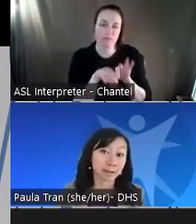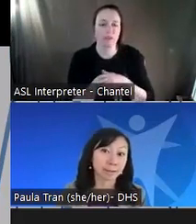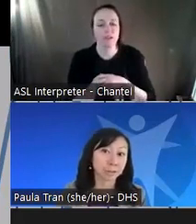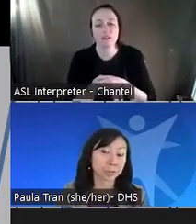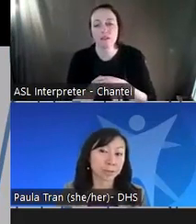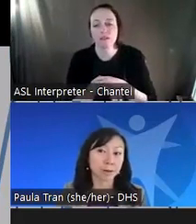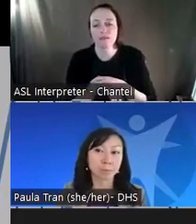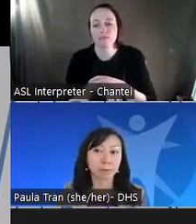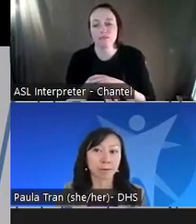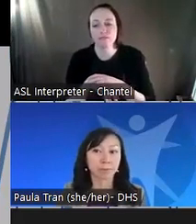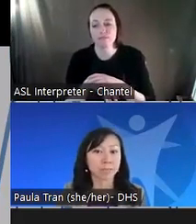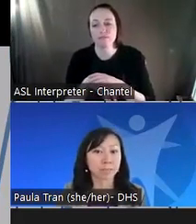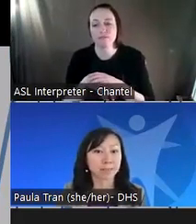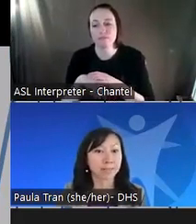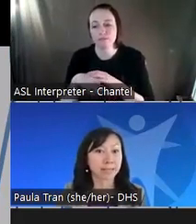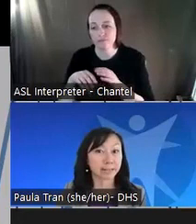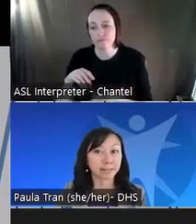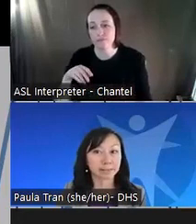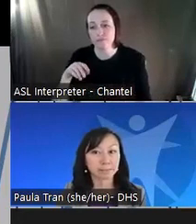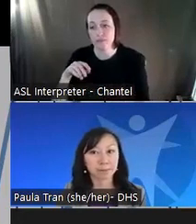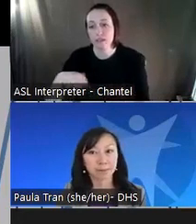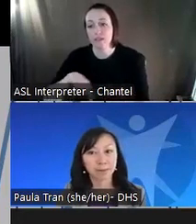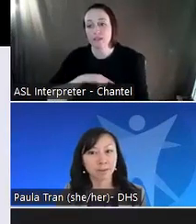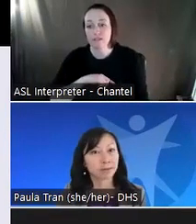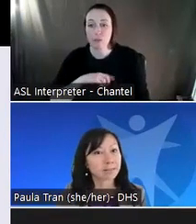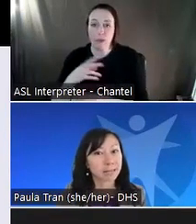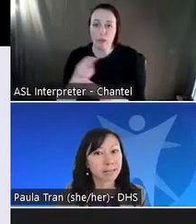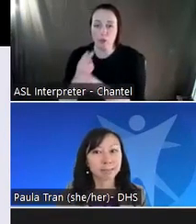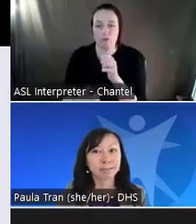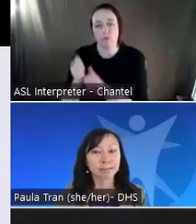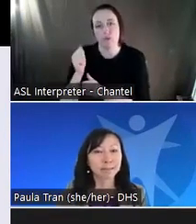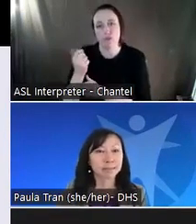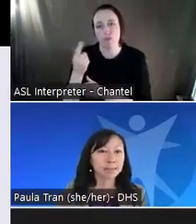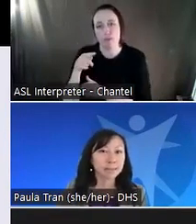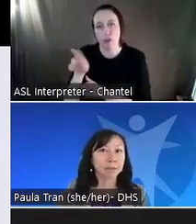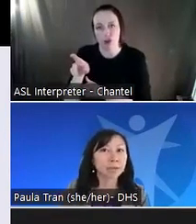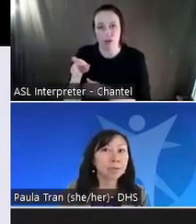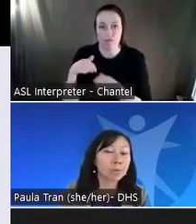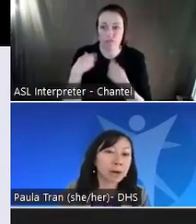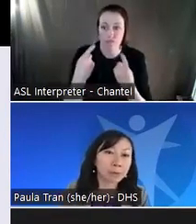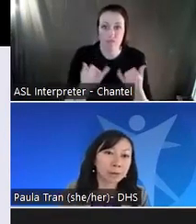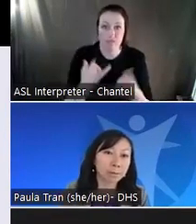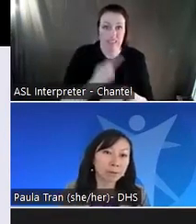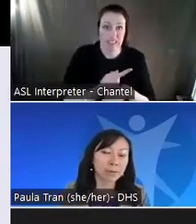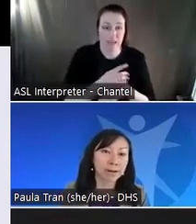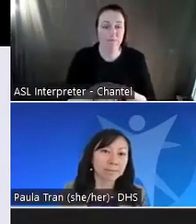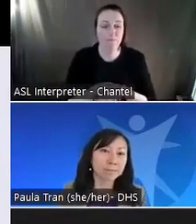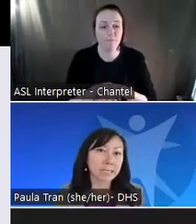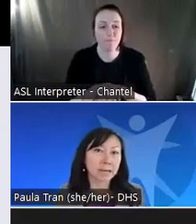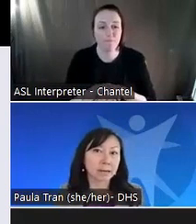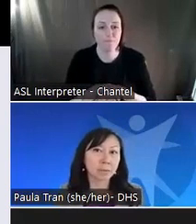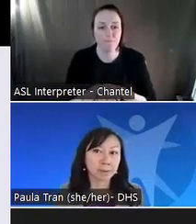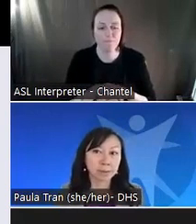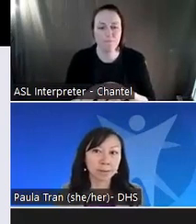Wisconsin's largest GPR public health investments to date. Next slide, please. So here we'll walk through a couple of the